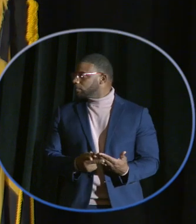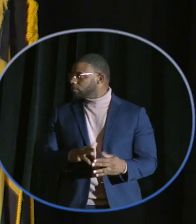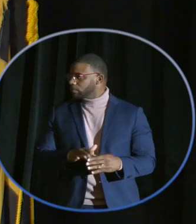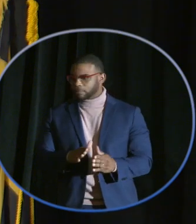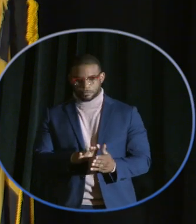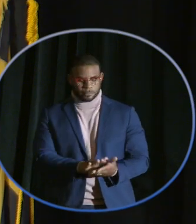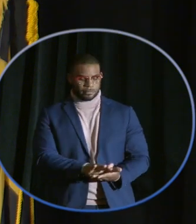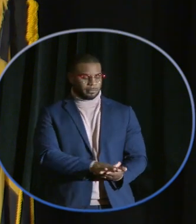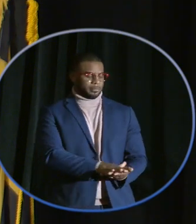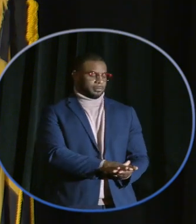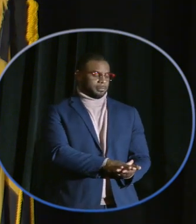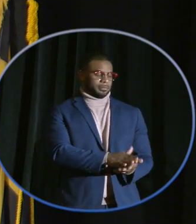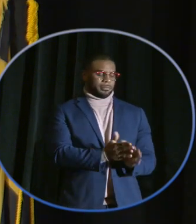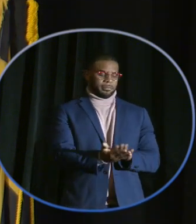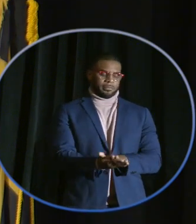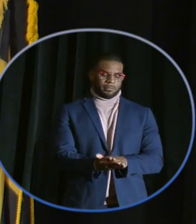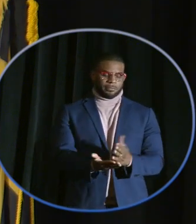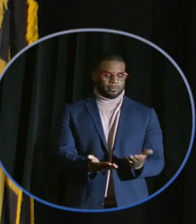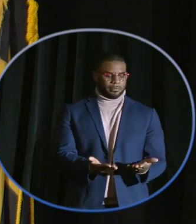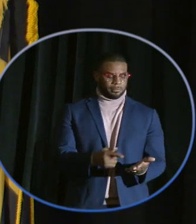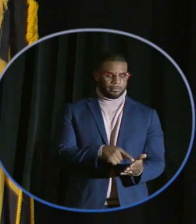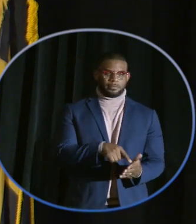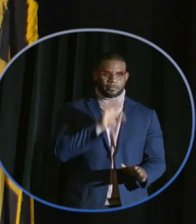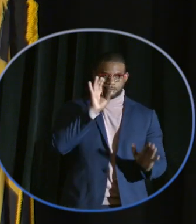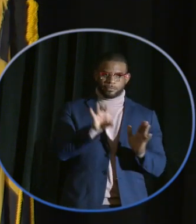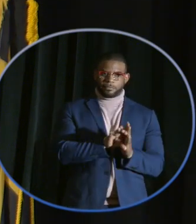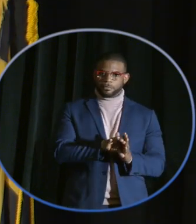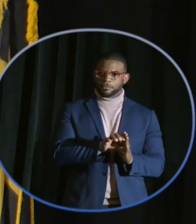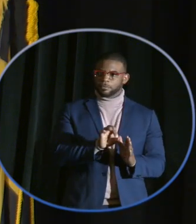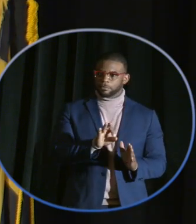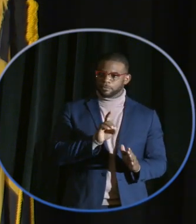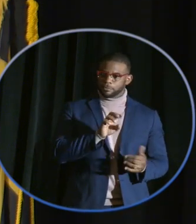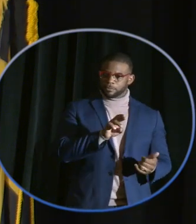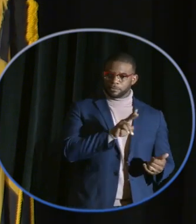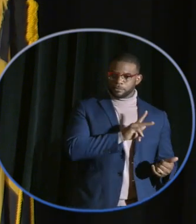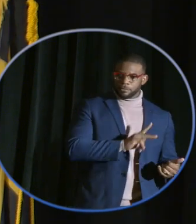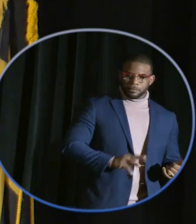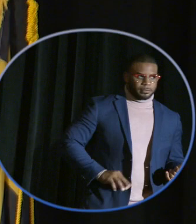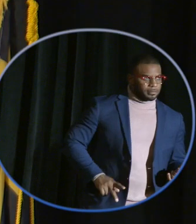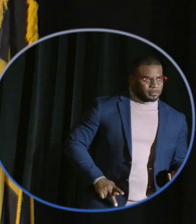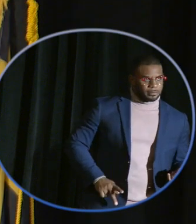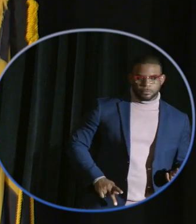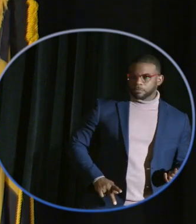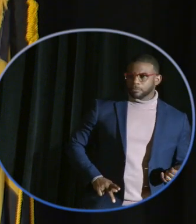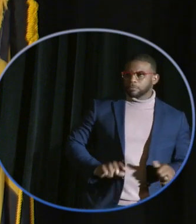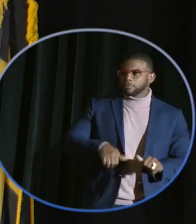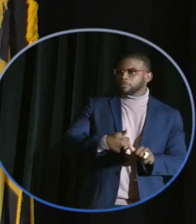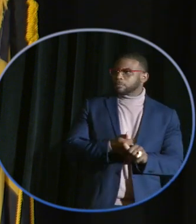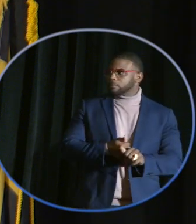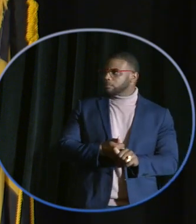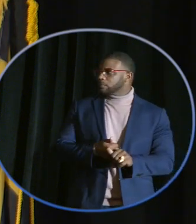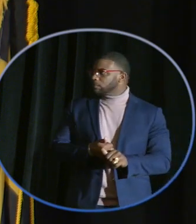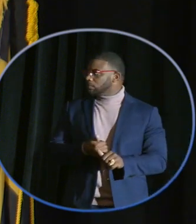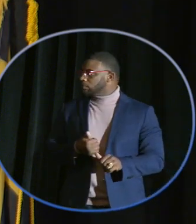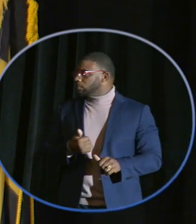on that front page, there was a picture of Dr. King behind